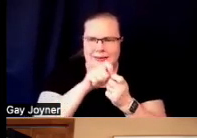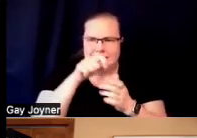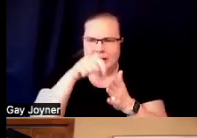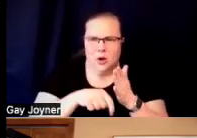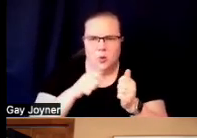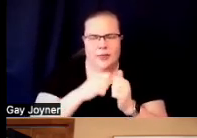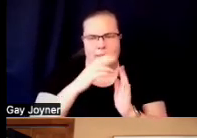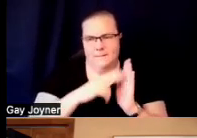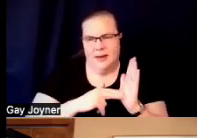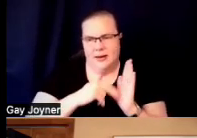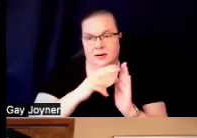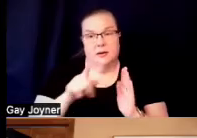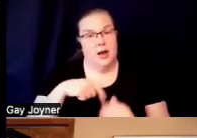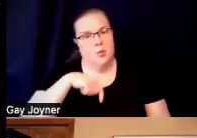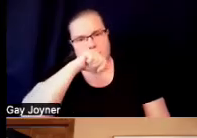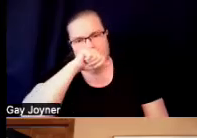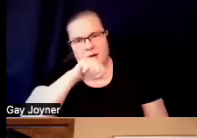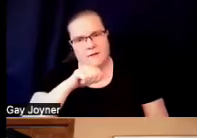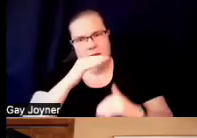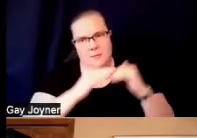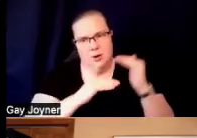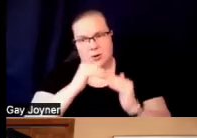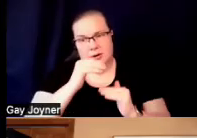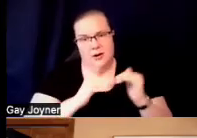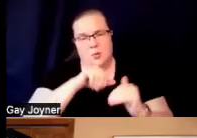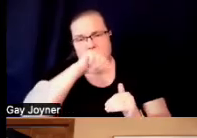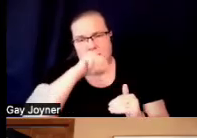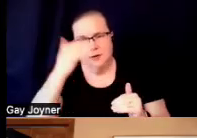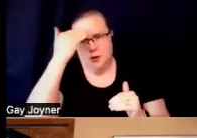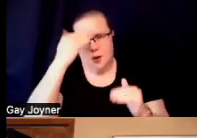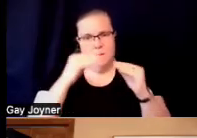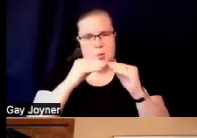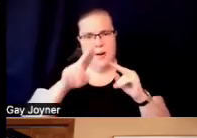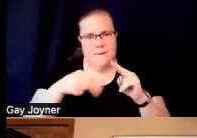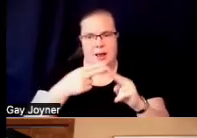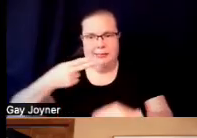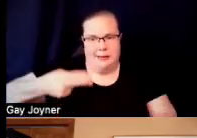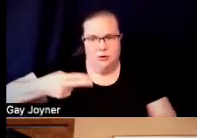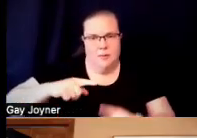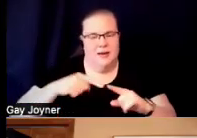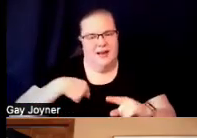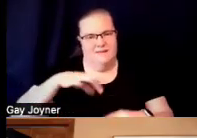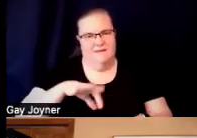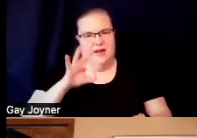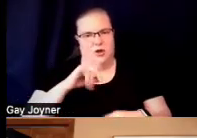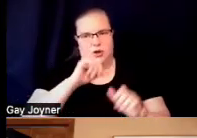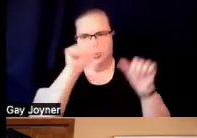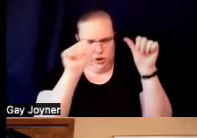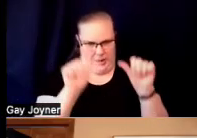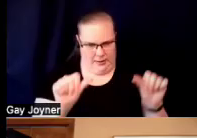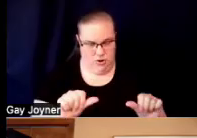love the building, and I would love to know more about it and more about its history. And Mm. I don't know, I just found the shapes fascinating. Mm.